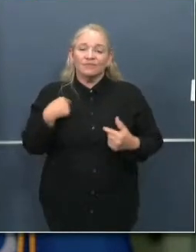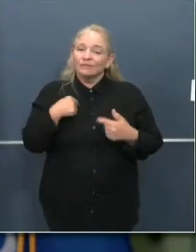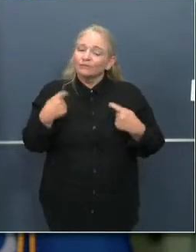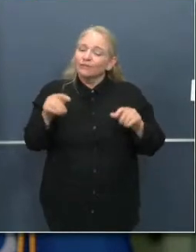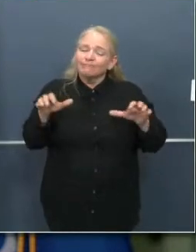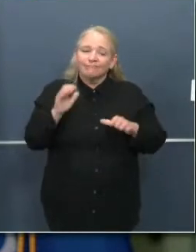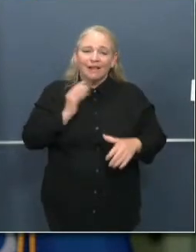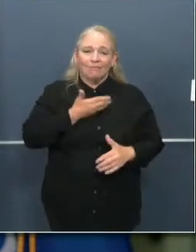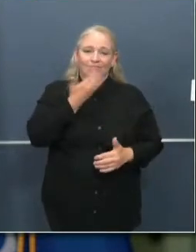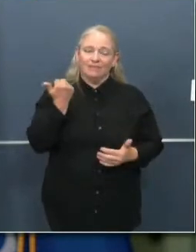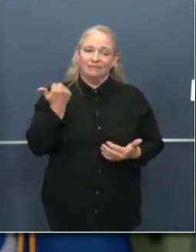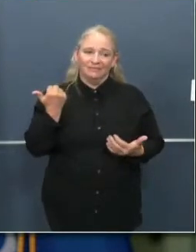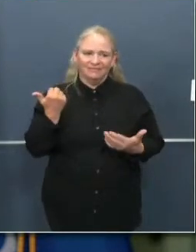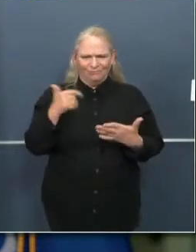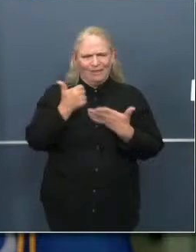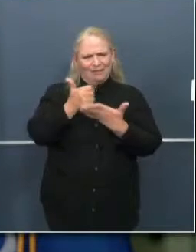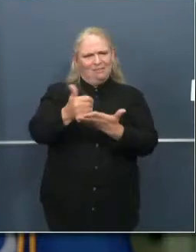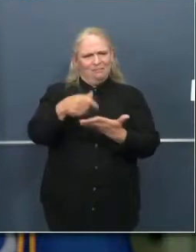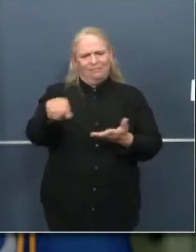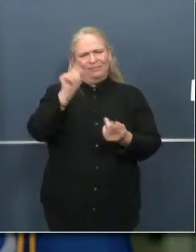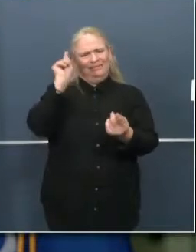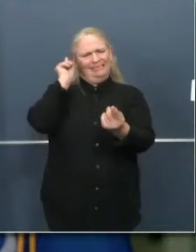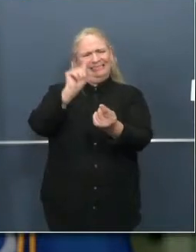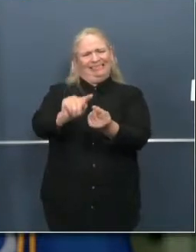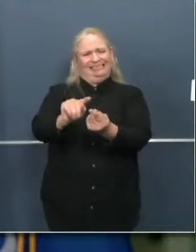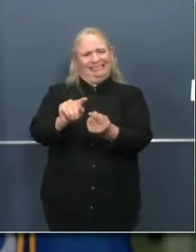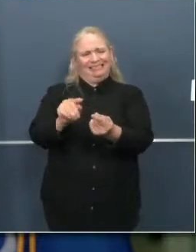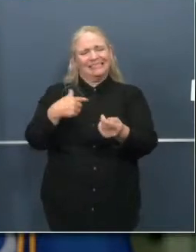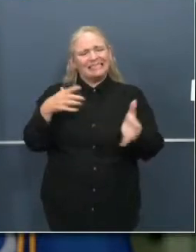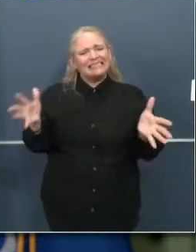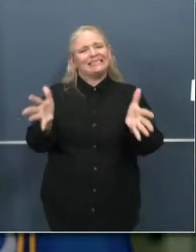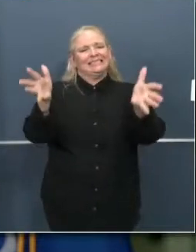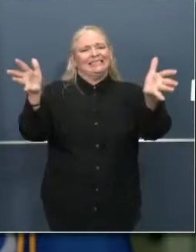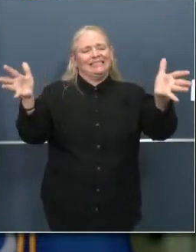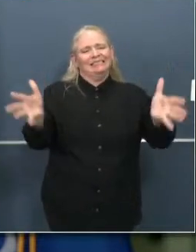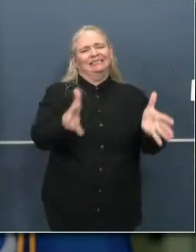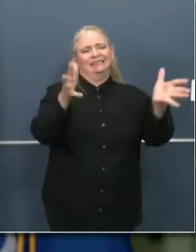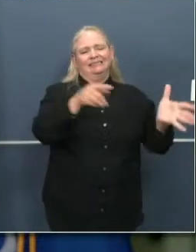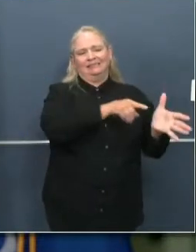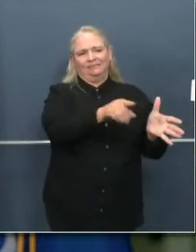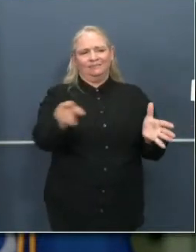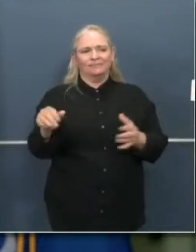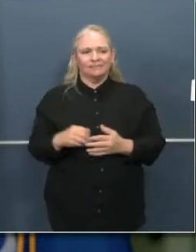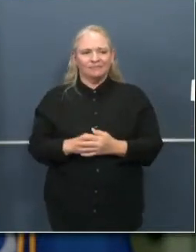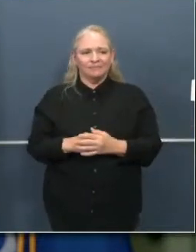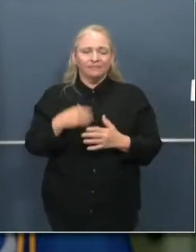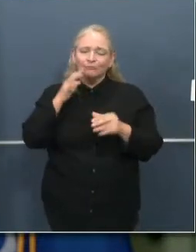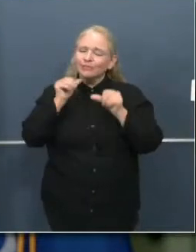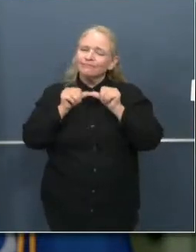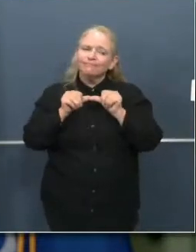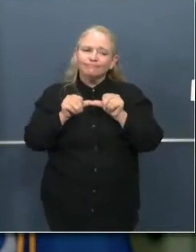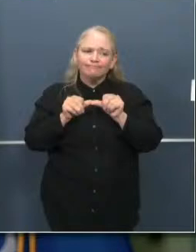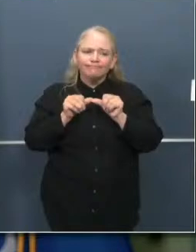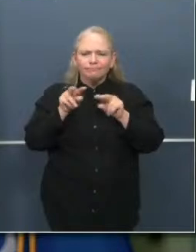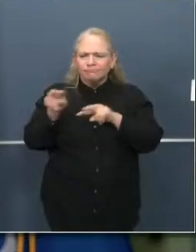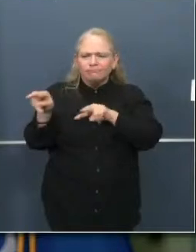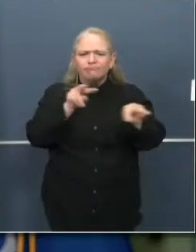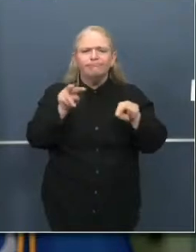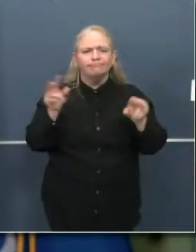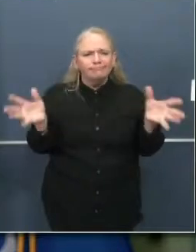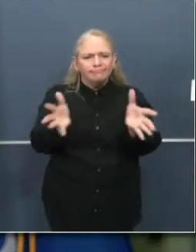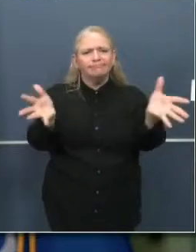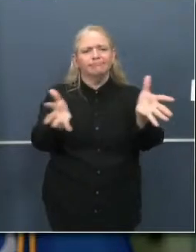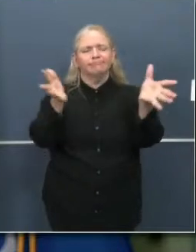to decrease. That said, our energy our enthusiasm in